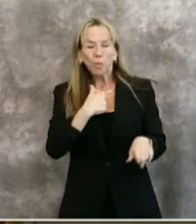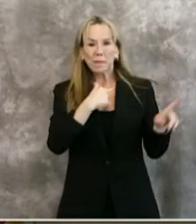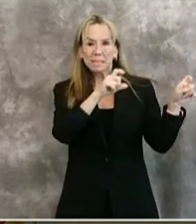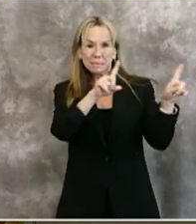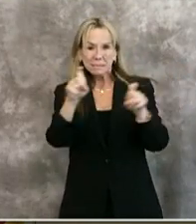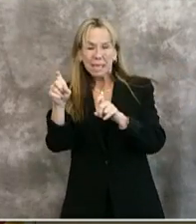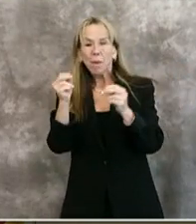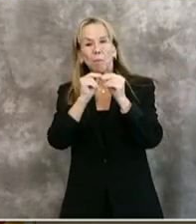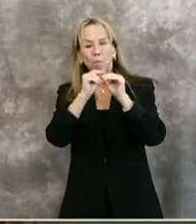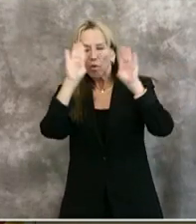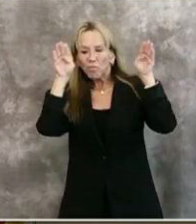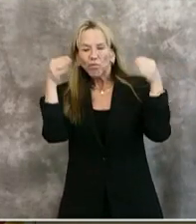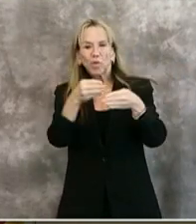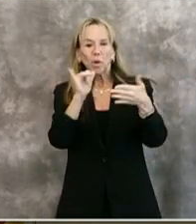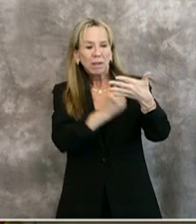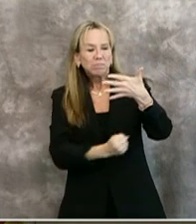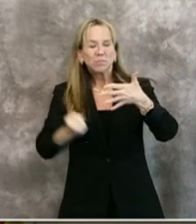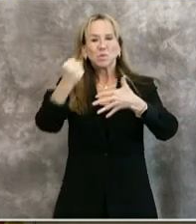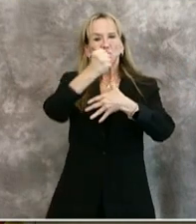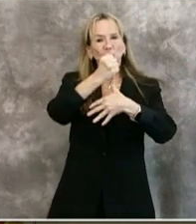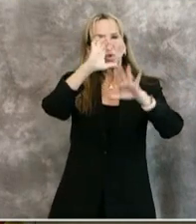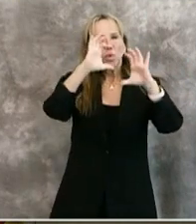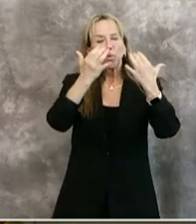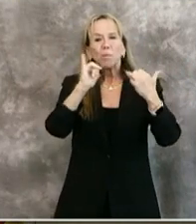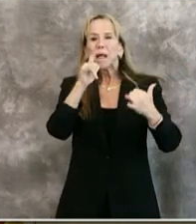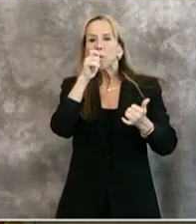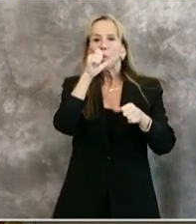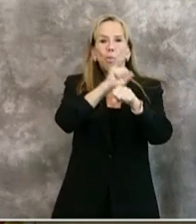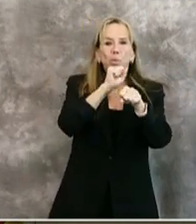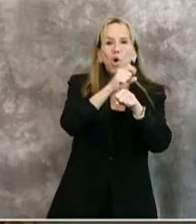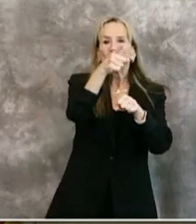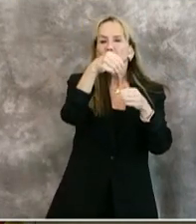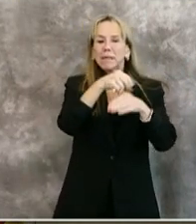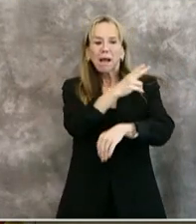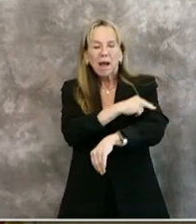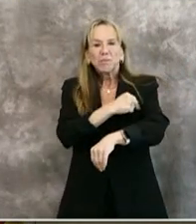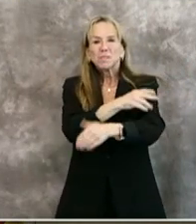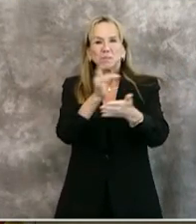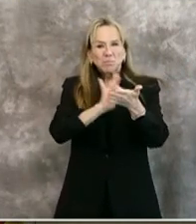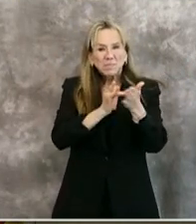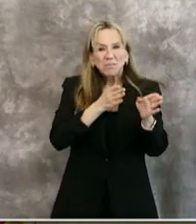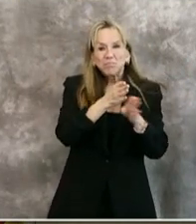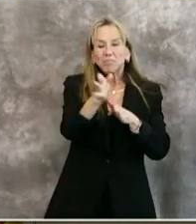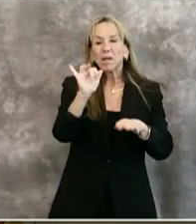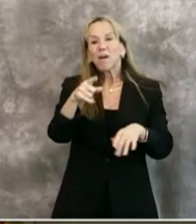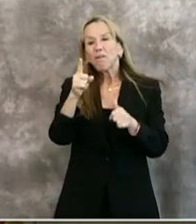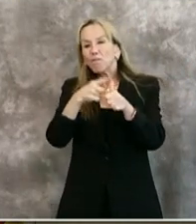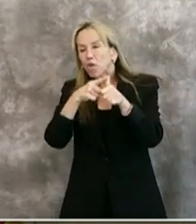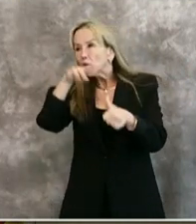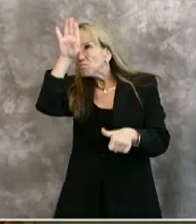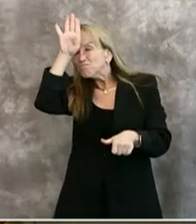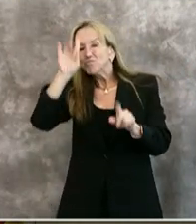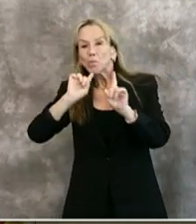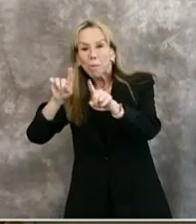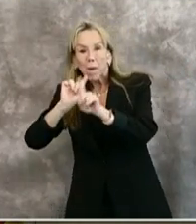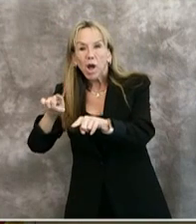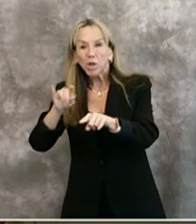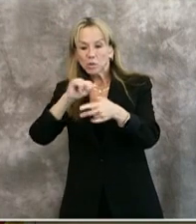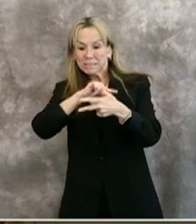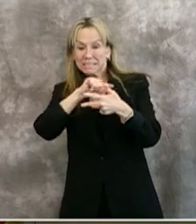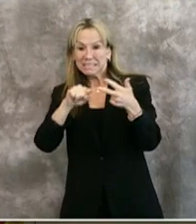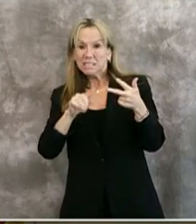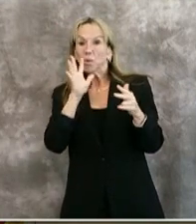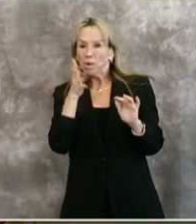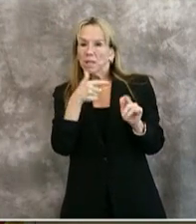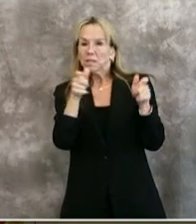priority groups like healthcare workers, first responders, and other at-risk groups for the time being. We